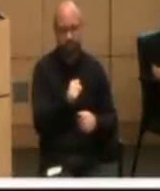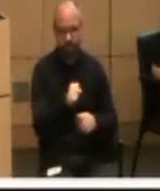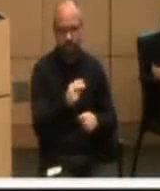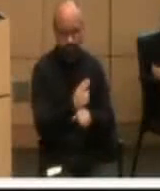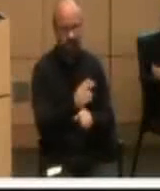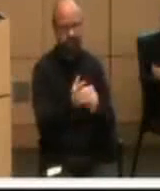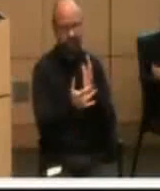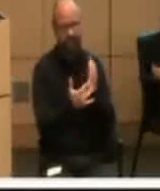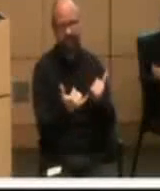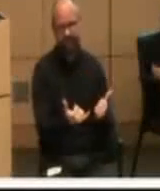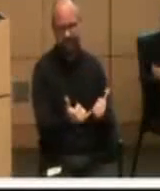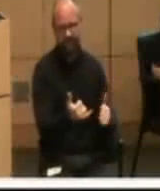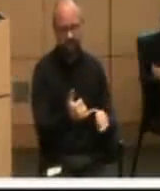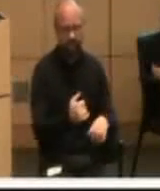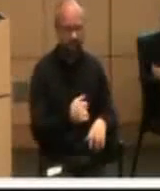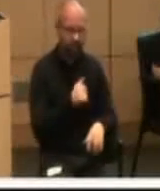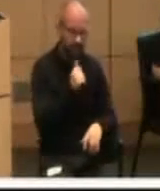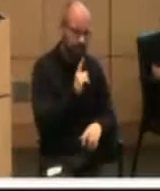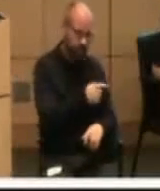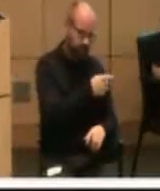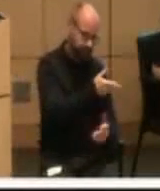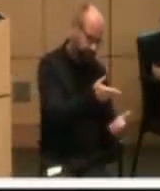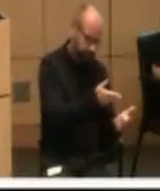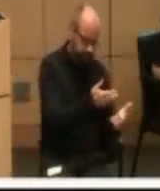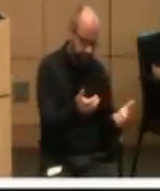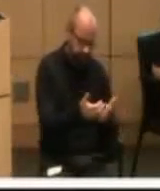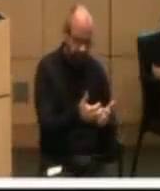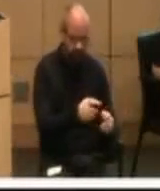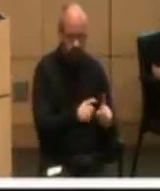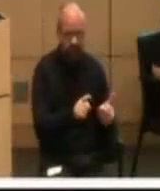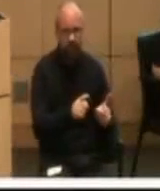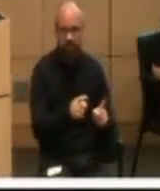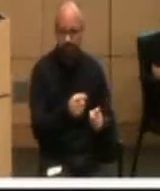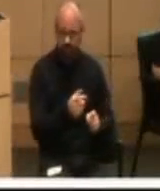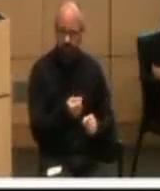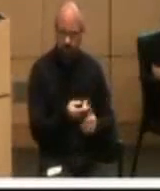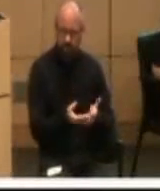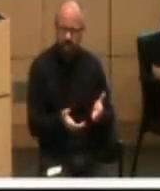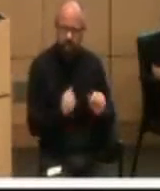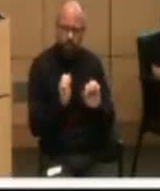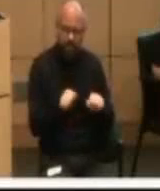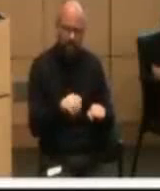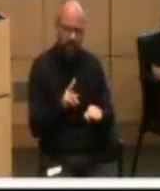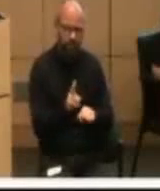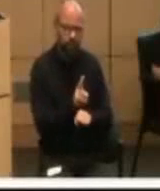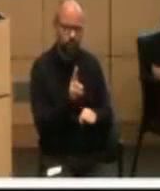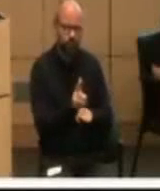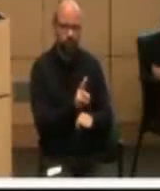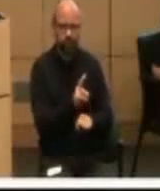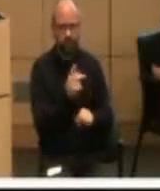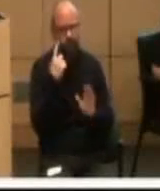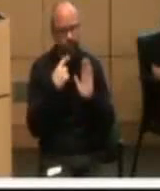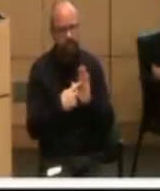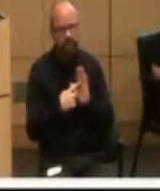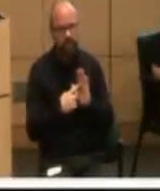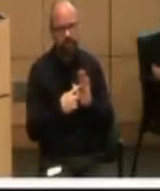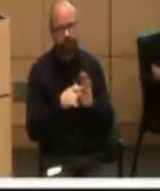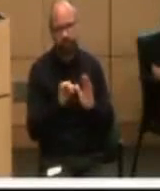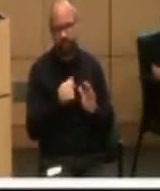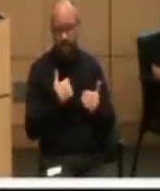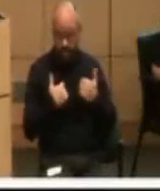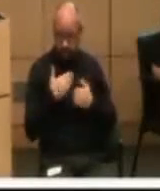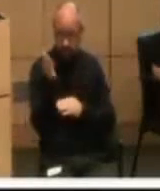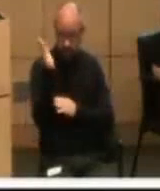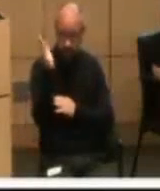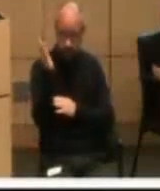but there are some things that you can use where if you have a lecture like a